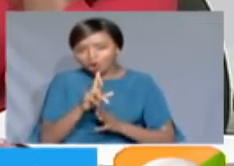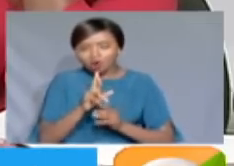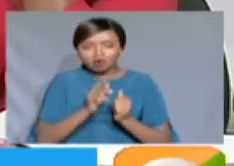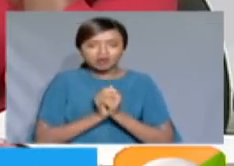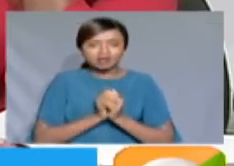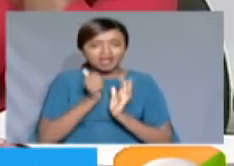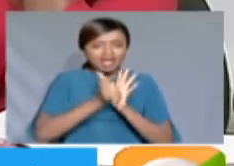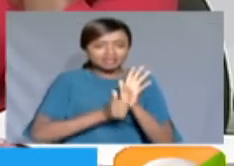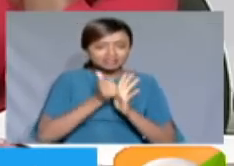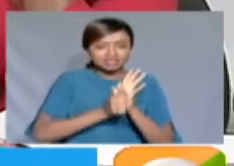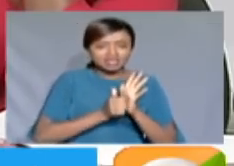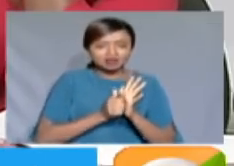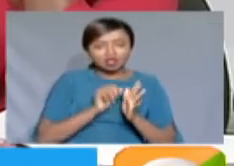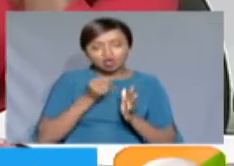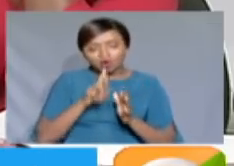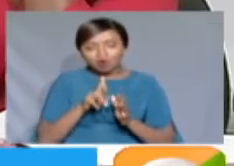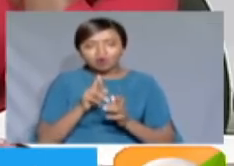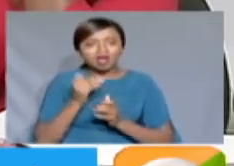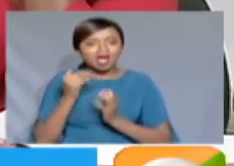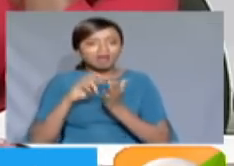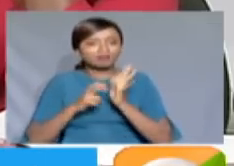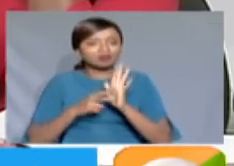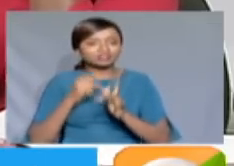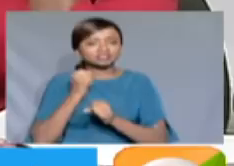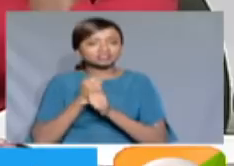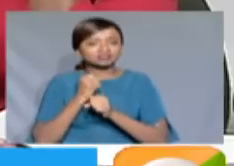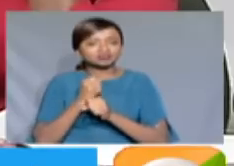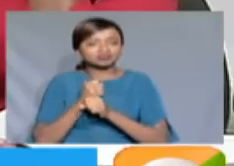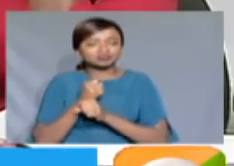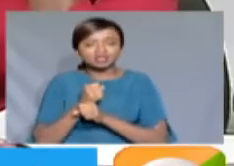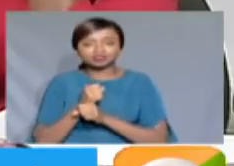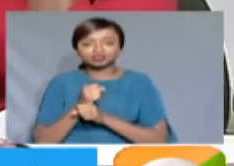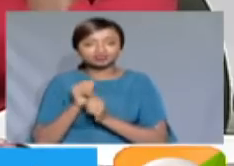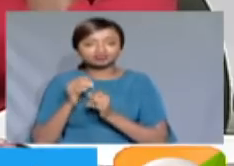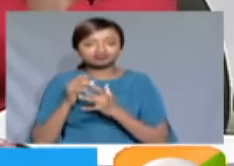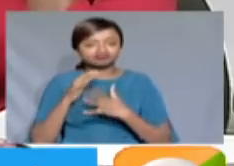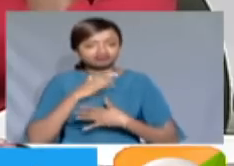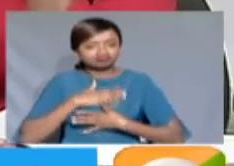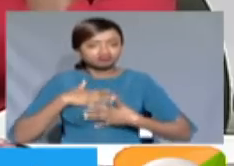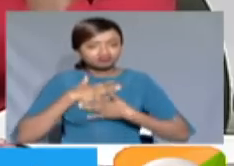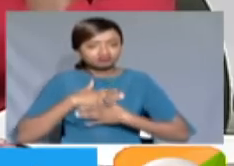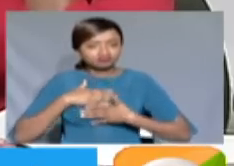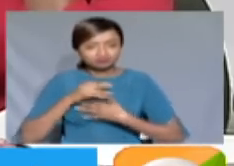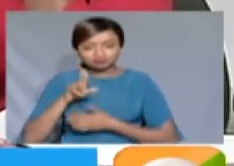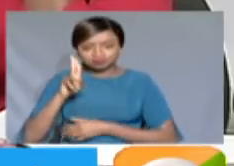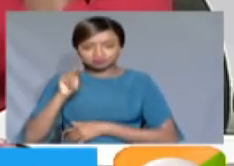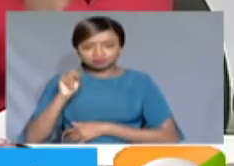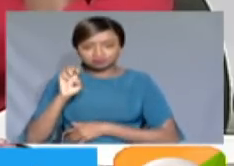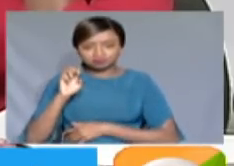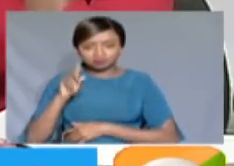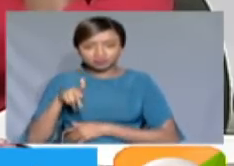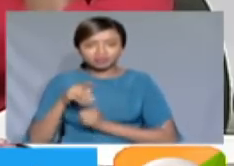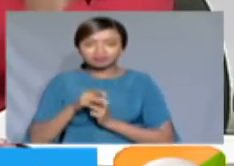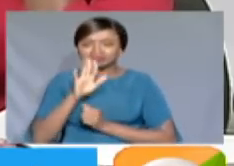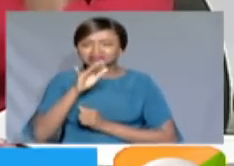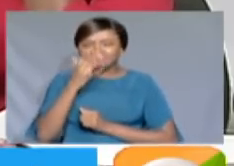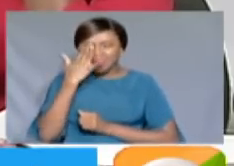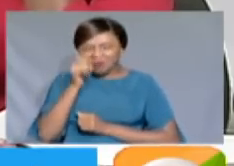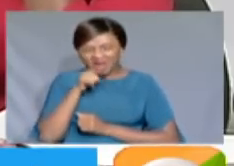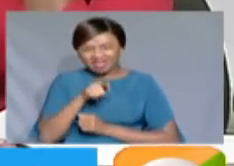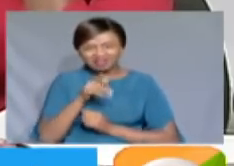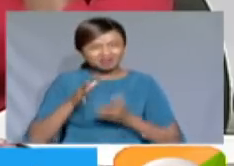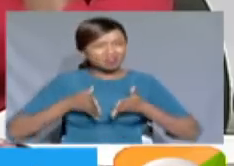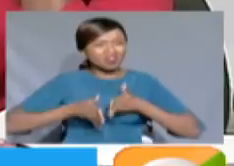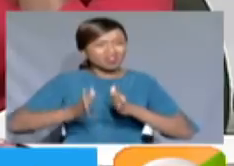please UNEP? And a second one here by a gentleman called Daniel Ouma. the elephant in the room, why an